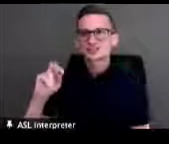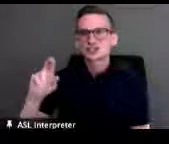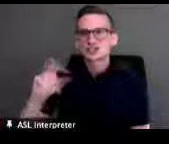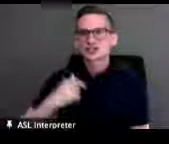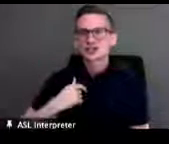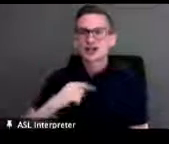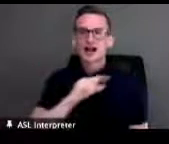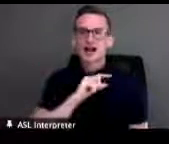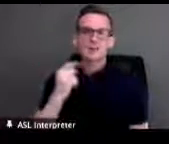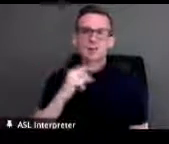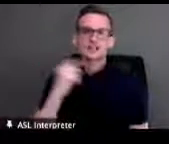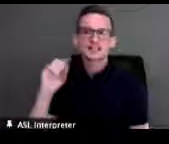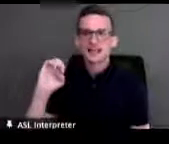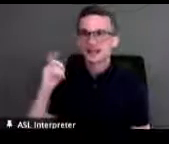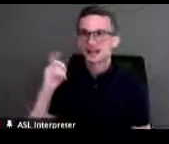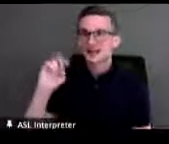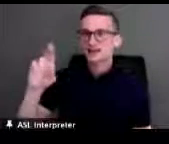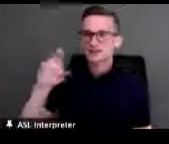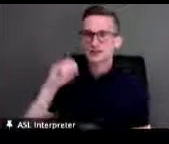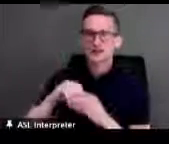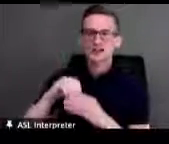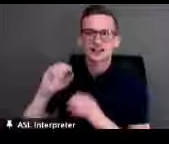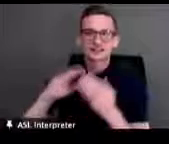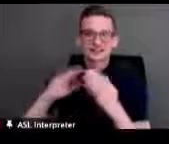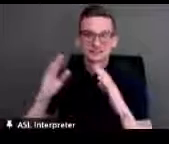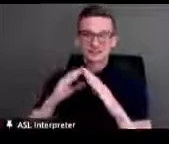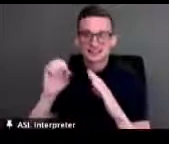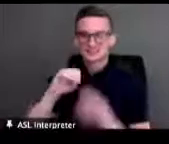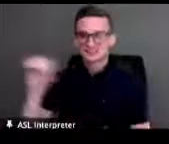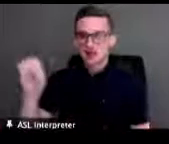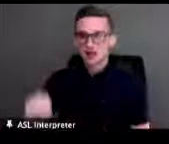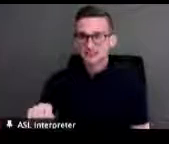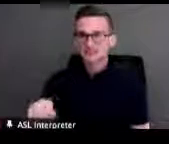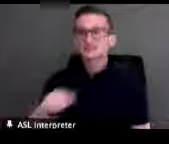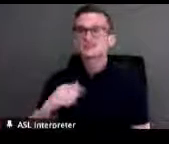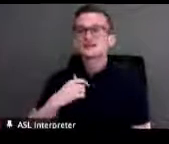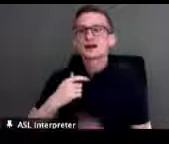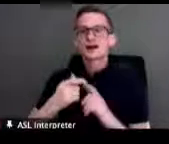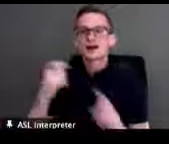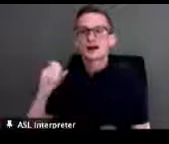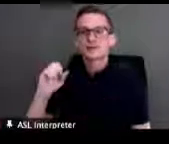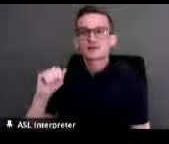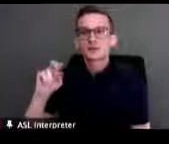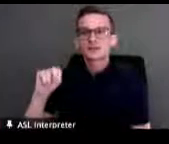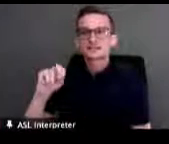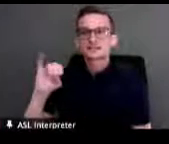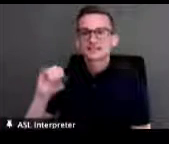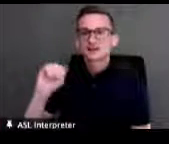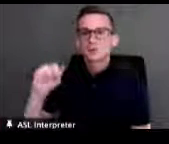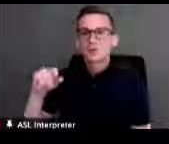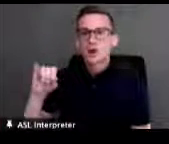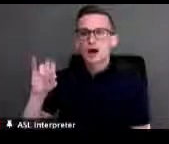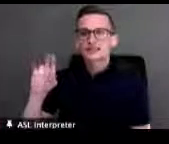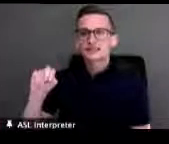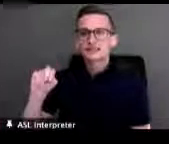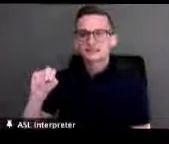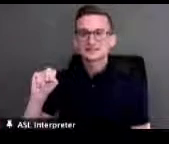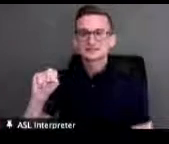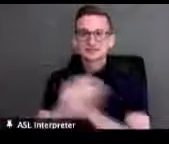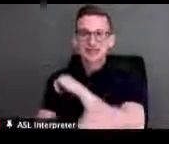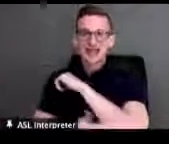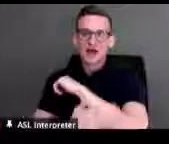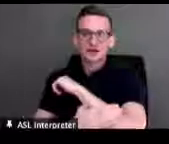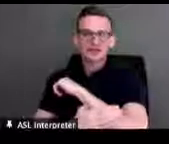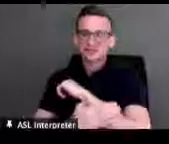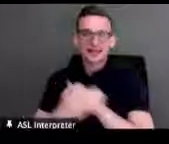elder in the city of Stockton, and I come to you from San Joaquin County, and I never would try the whole directional